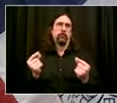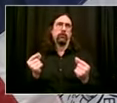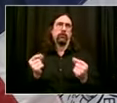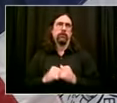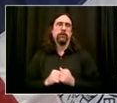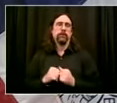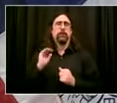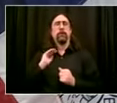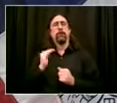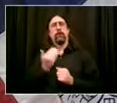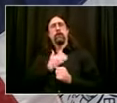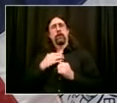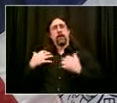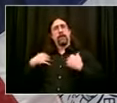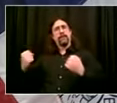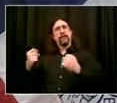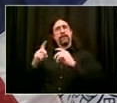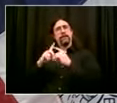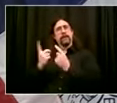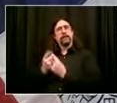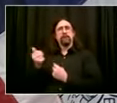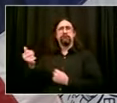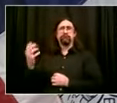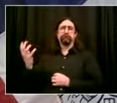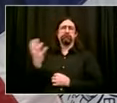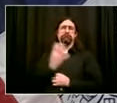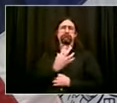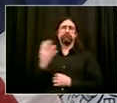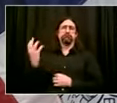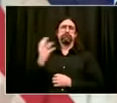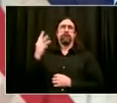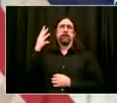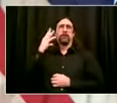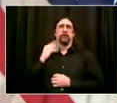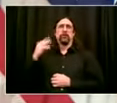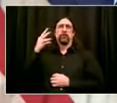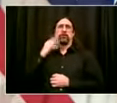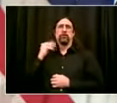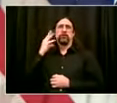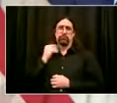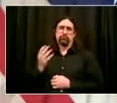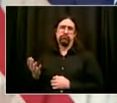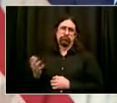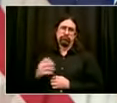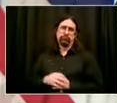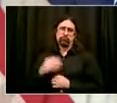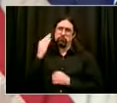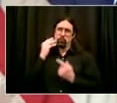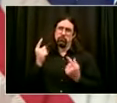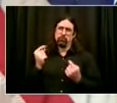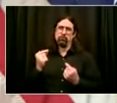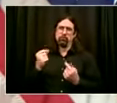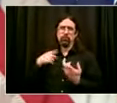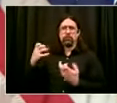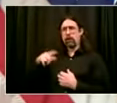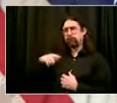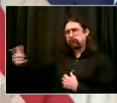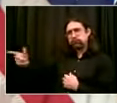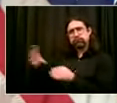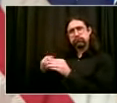about it, our health commissioner, Dr. Dave Choksi. Thank you so much, Mr. Mayor. We've said before that